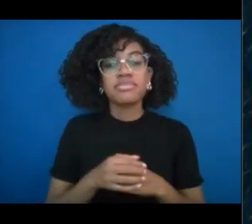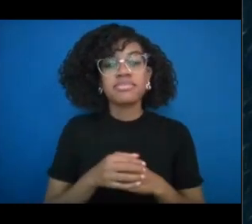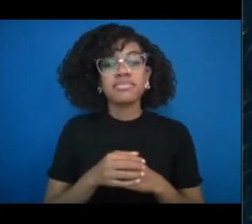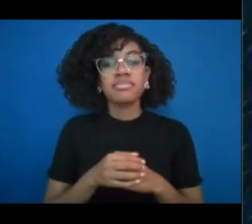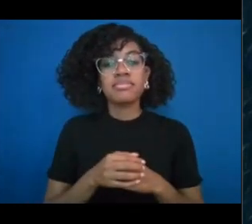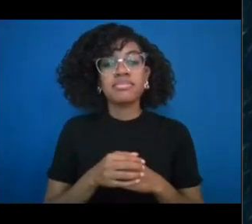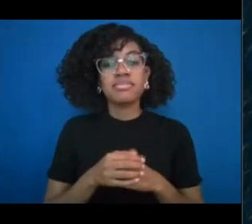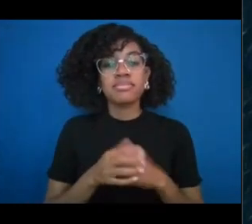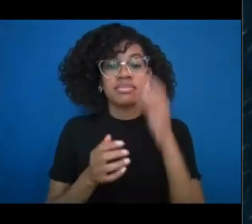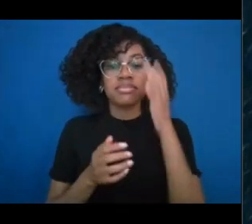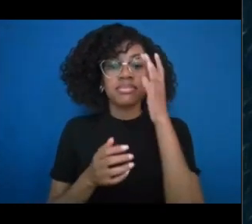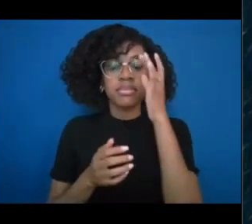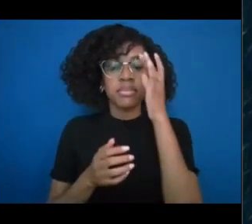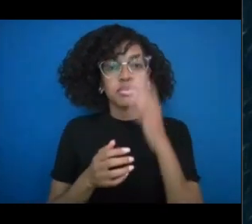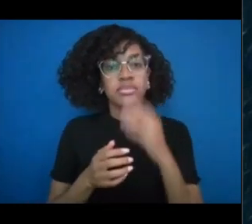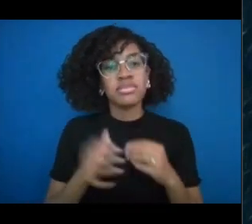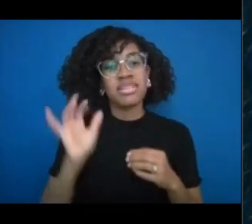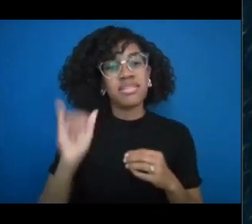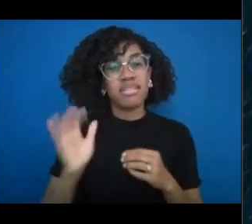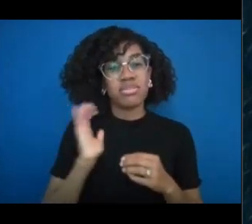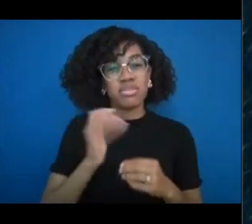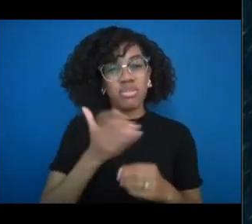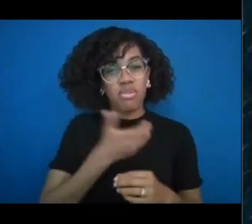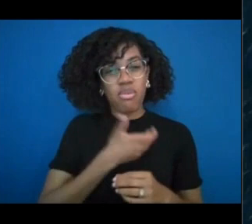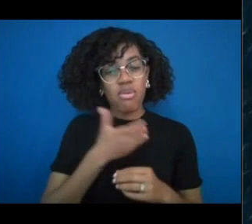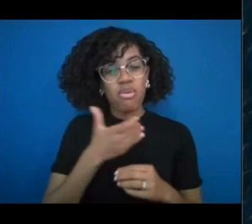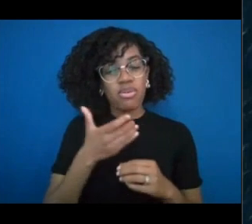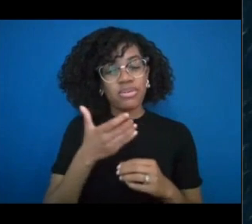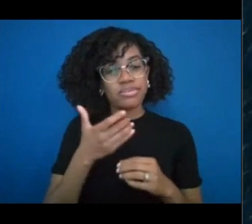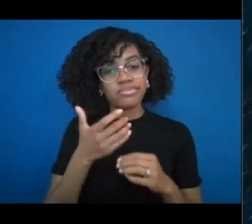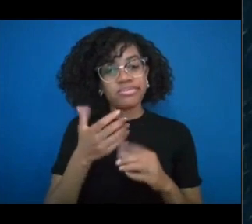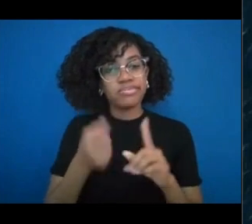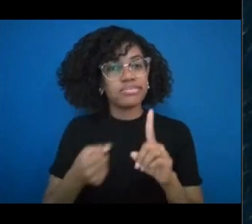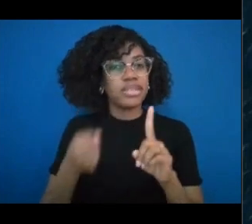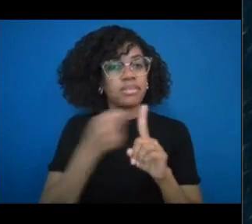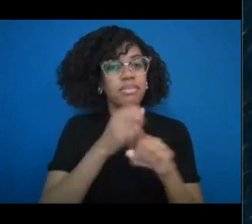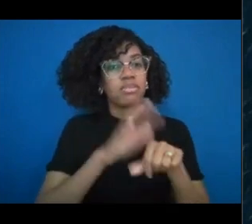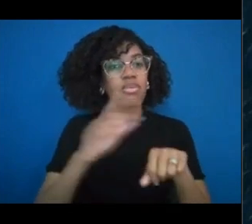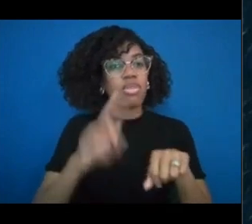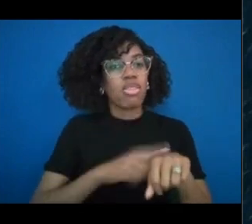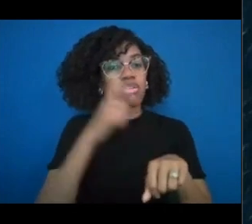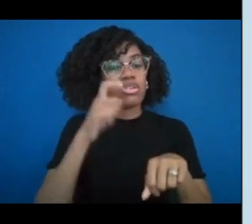central to our long-term goals.